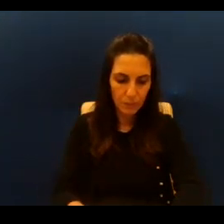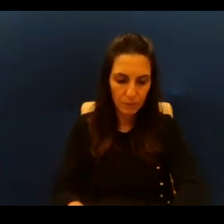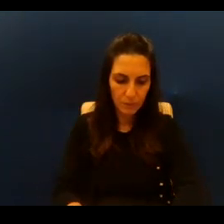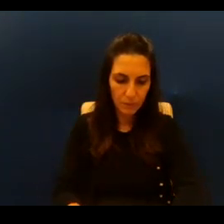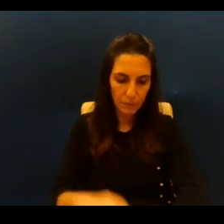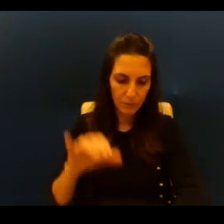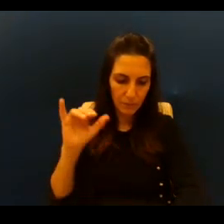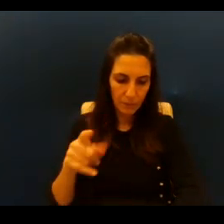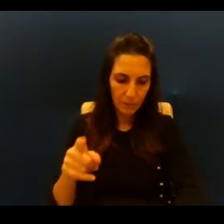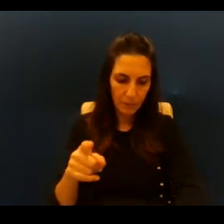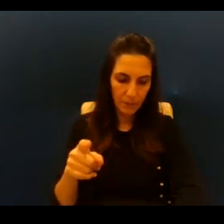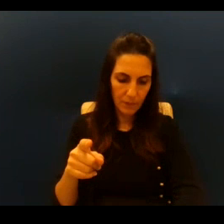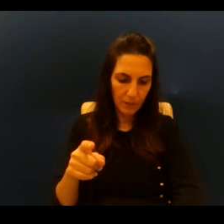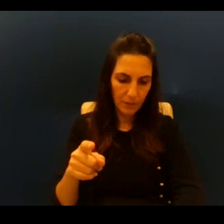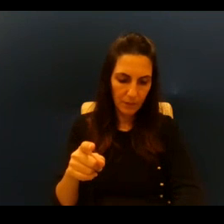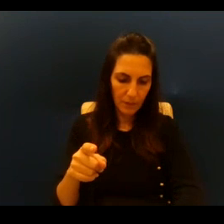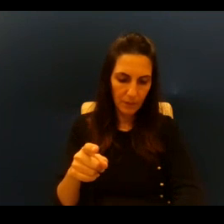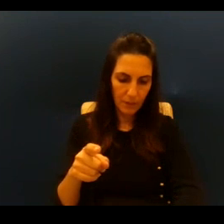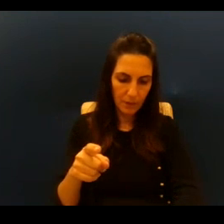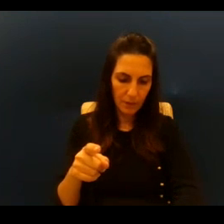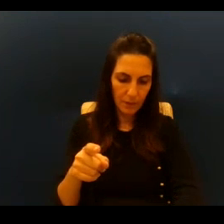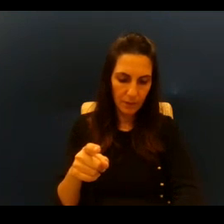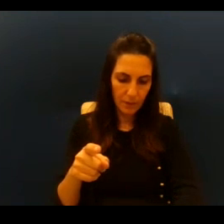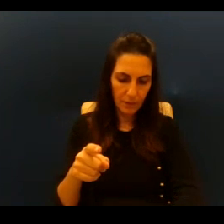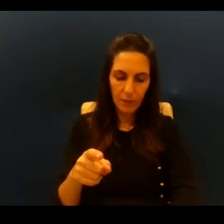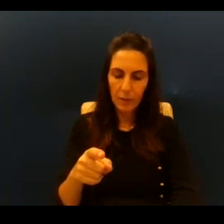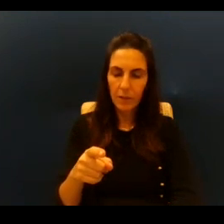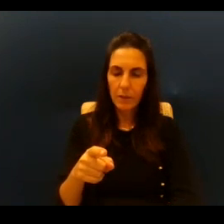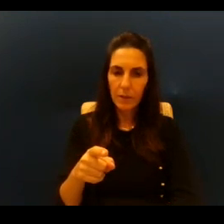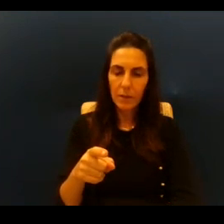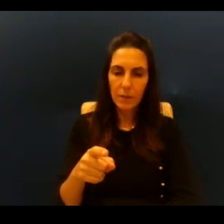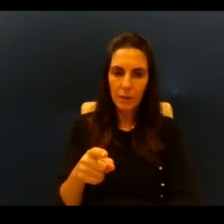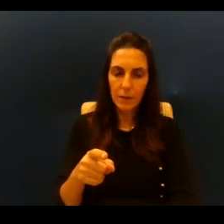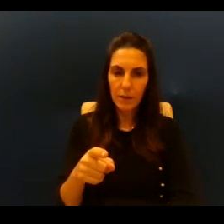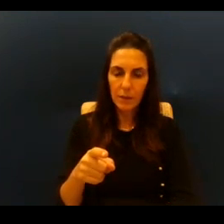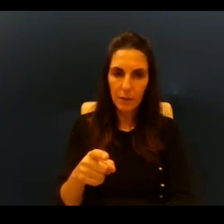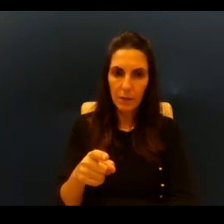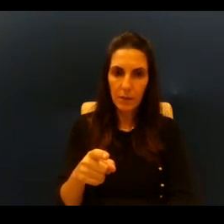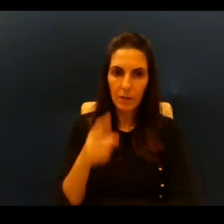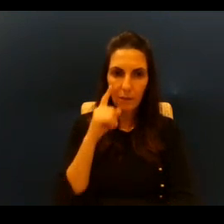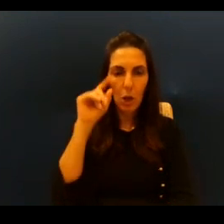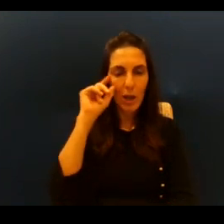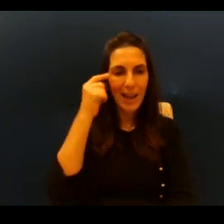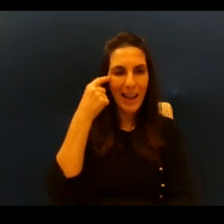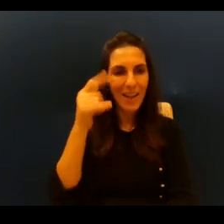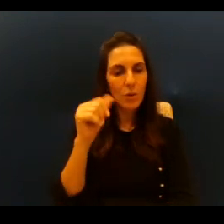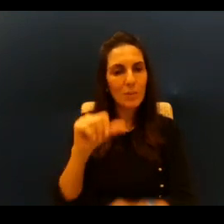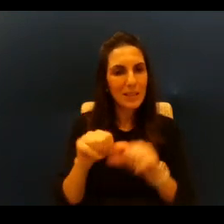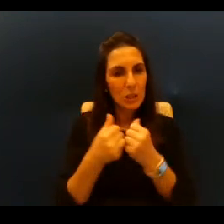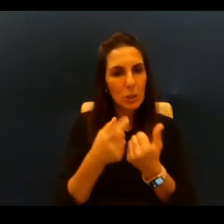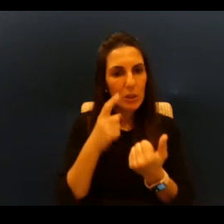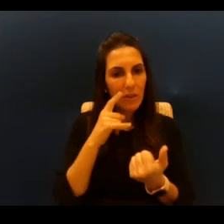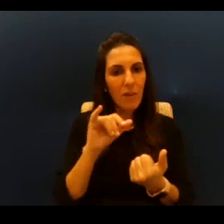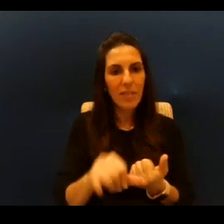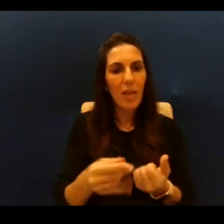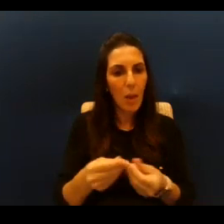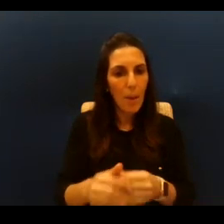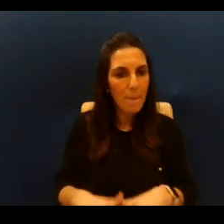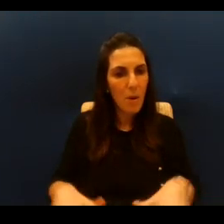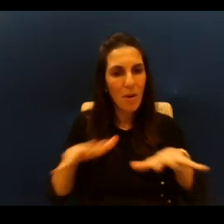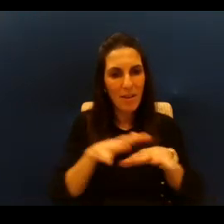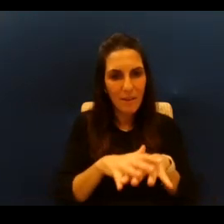Waste Authority grant every year that they give to blighted for government agency to address the blighted properties and